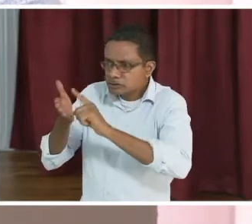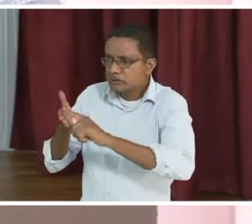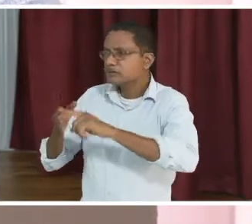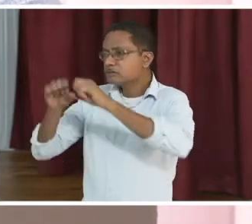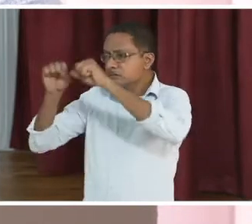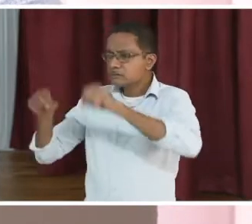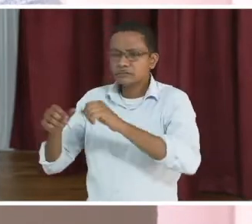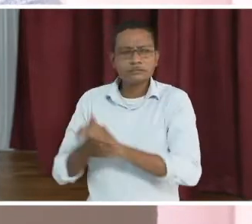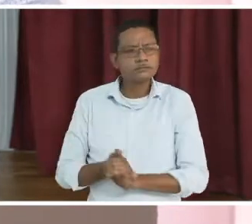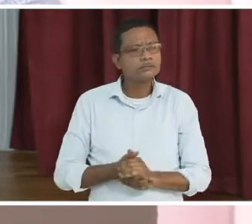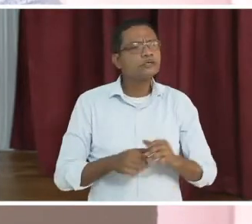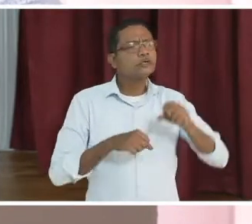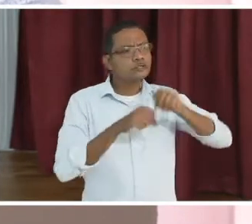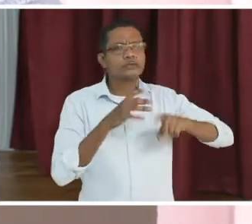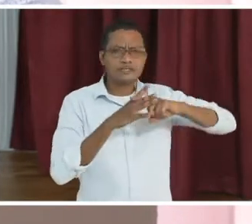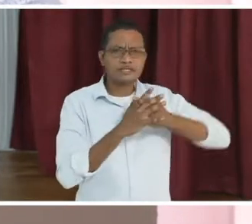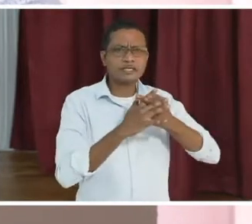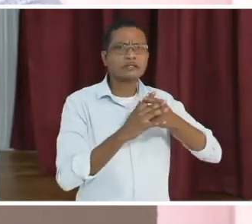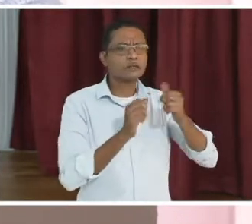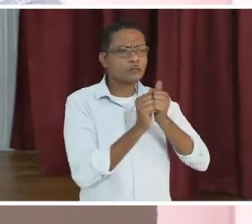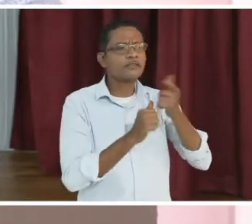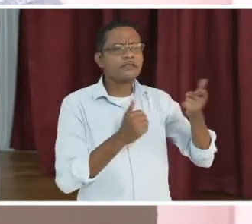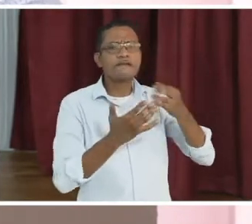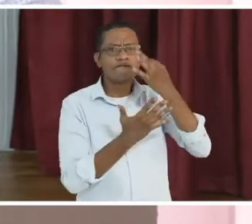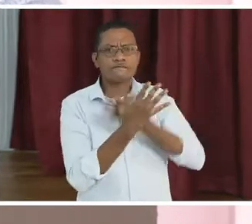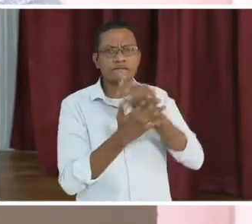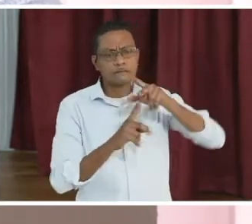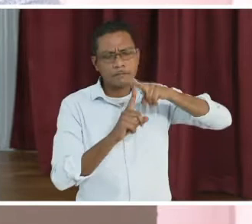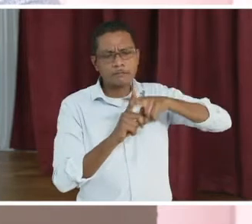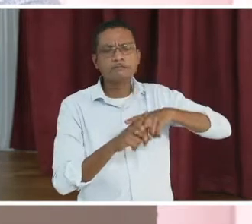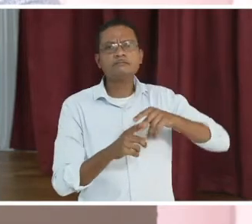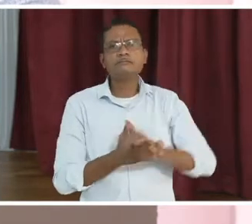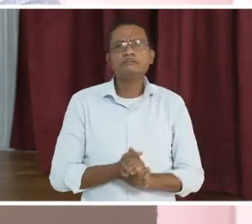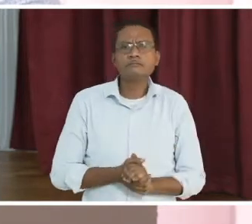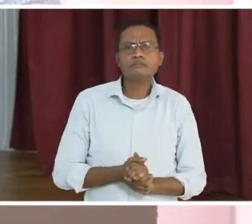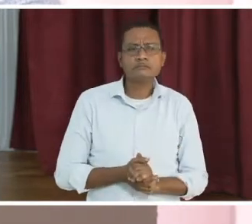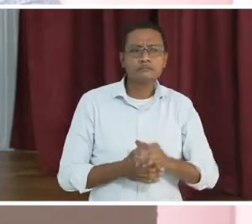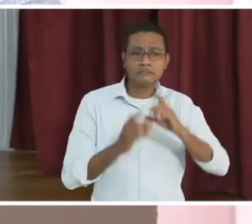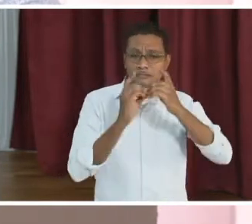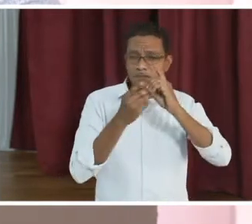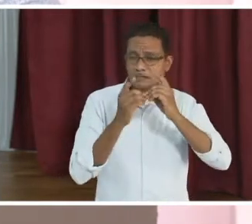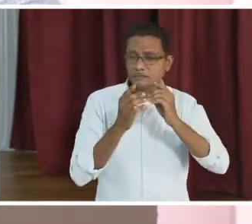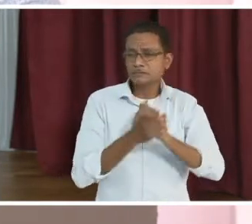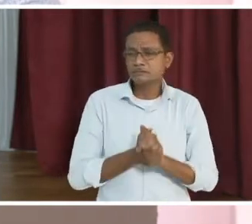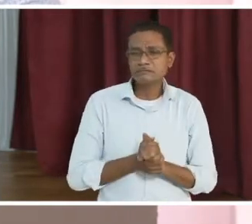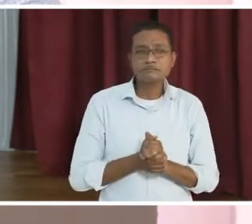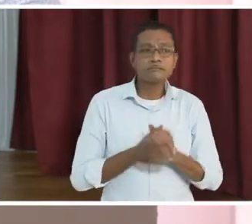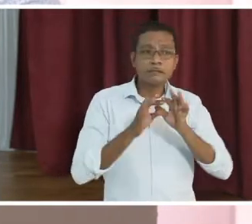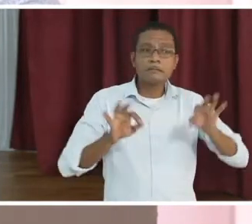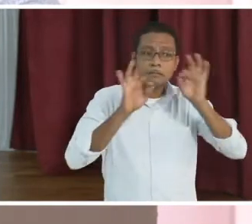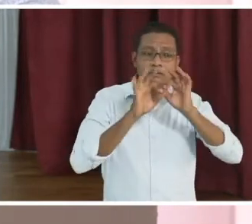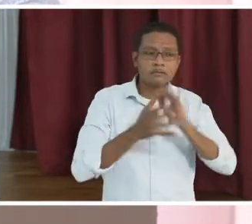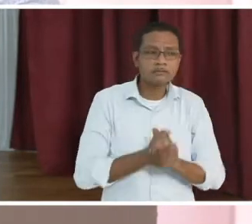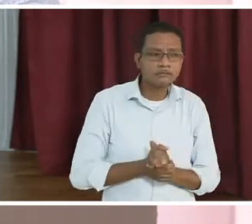application. As I mentioned to my customers, or the advice I would give, updating is important, because we would not have an idea what have